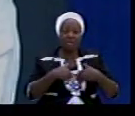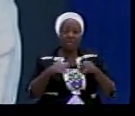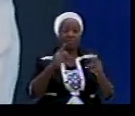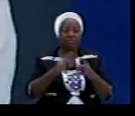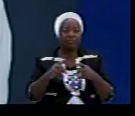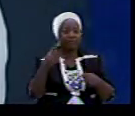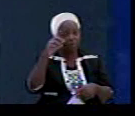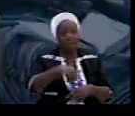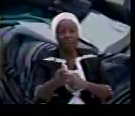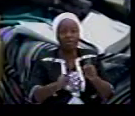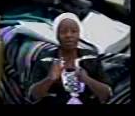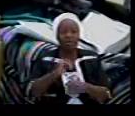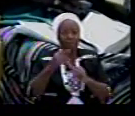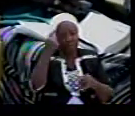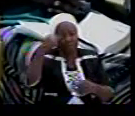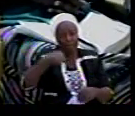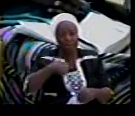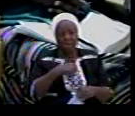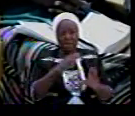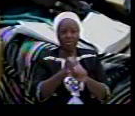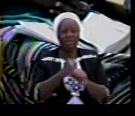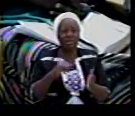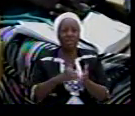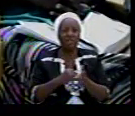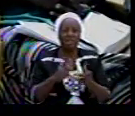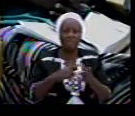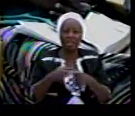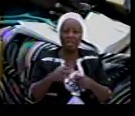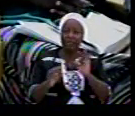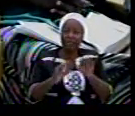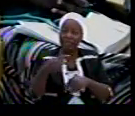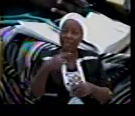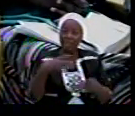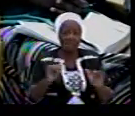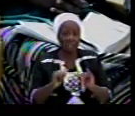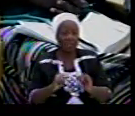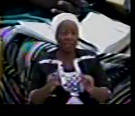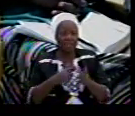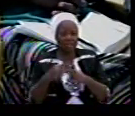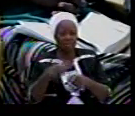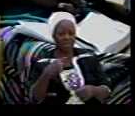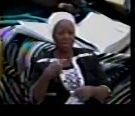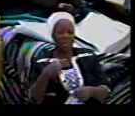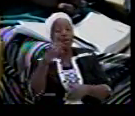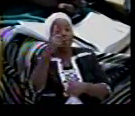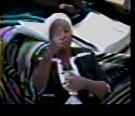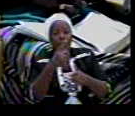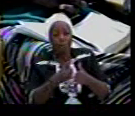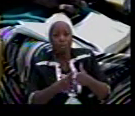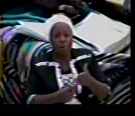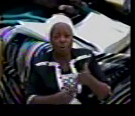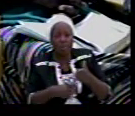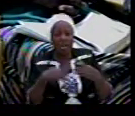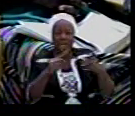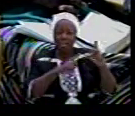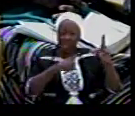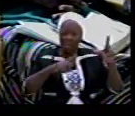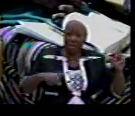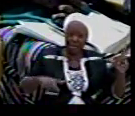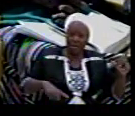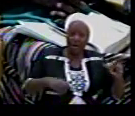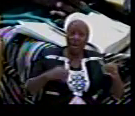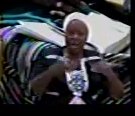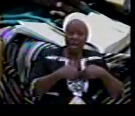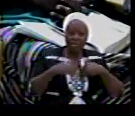it. And as you say the same thing, and you say, what the Lord has